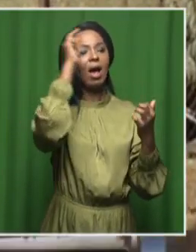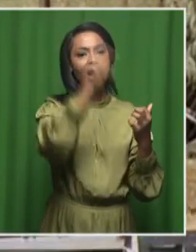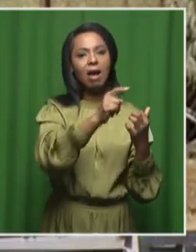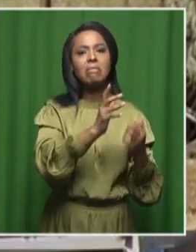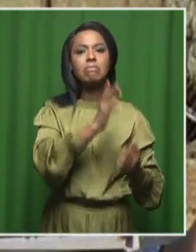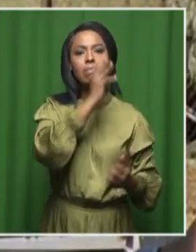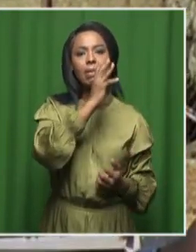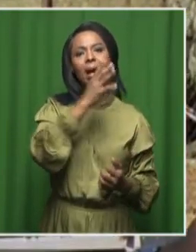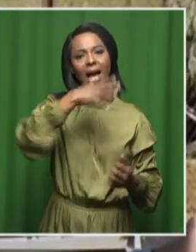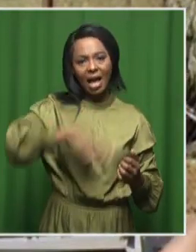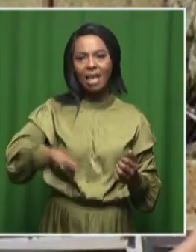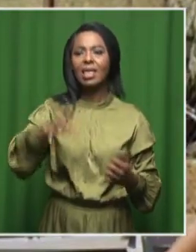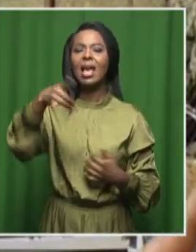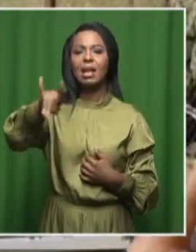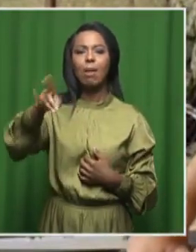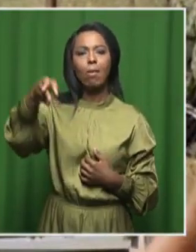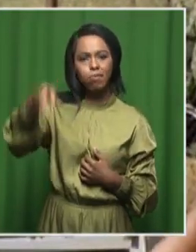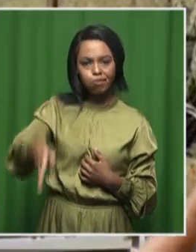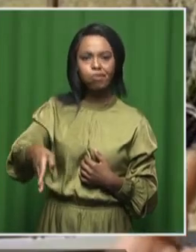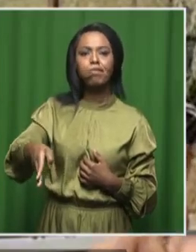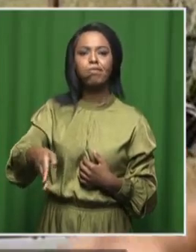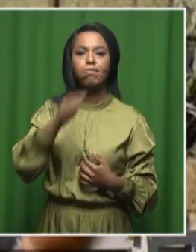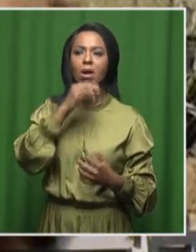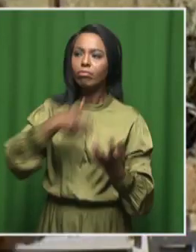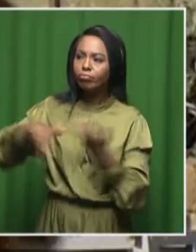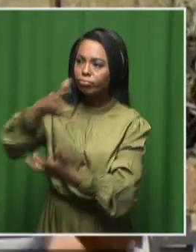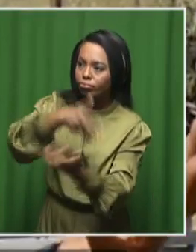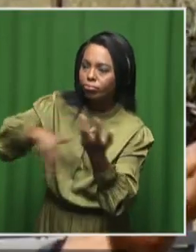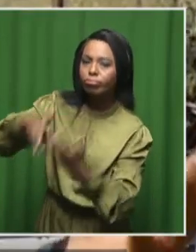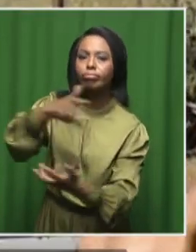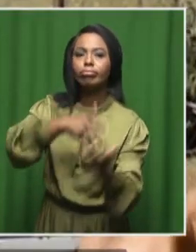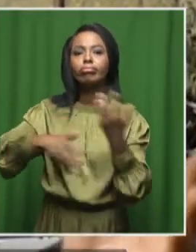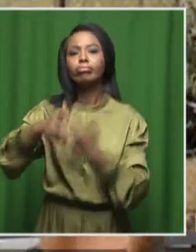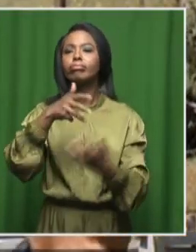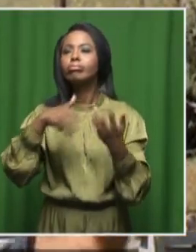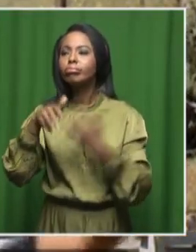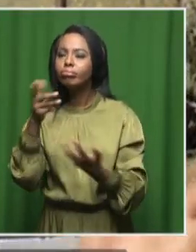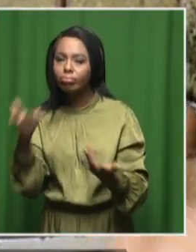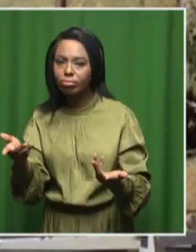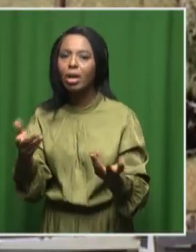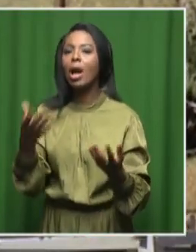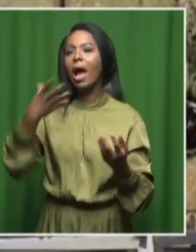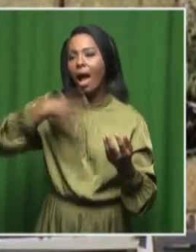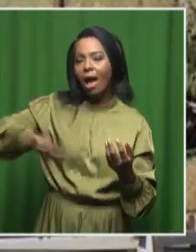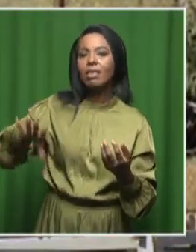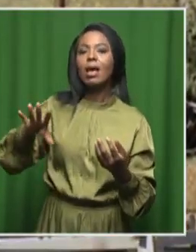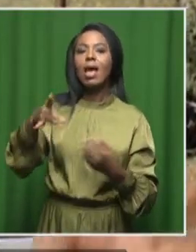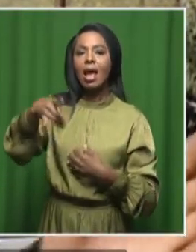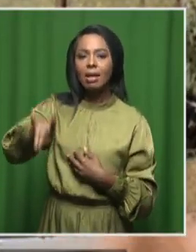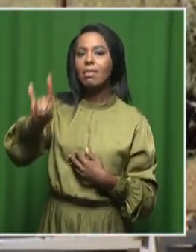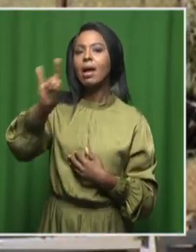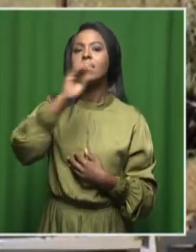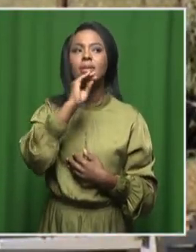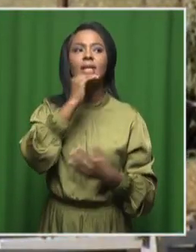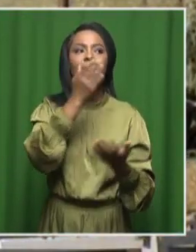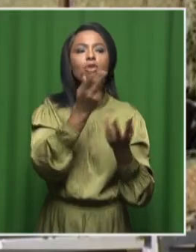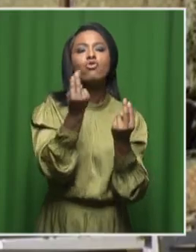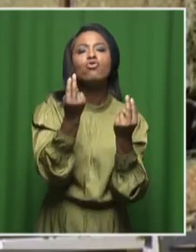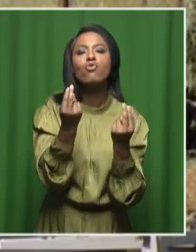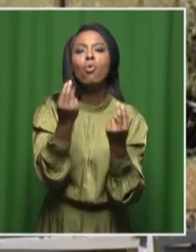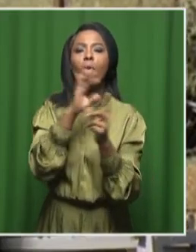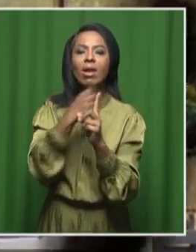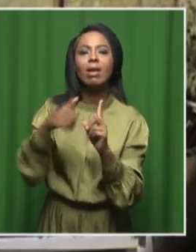lot of other animals here. They will see the antelopes, they will smell them. So they have a lot to discover today. It's like they have a new